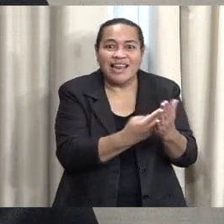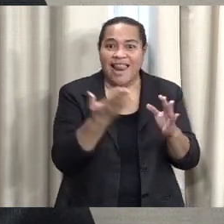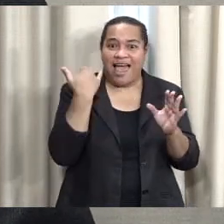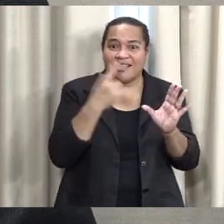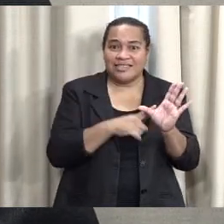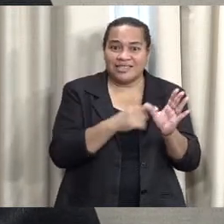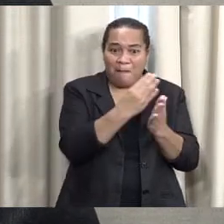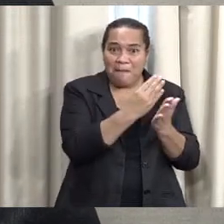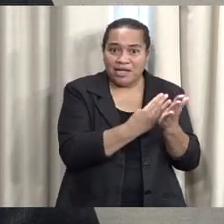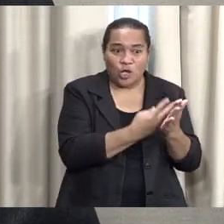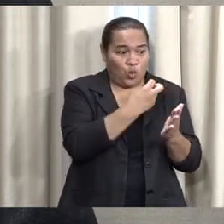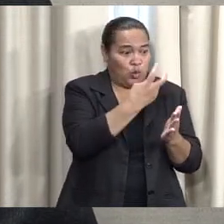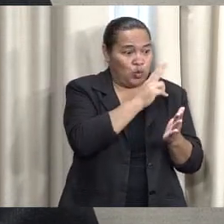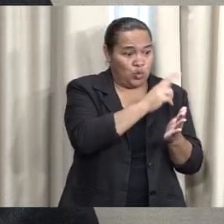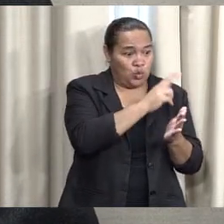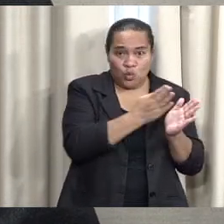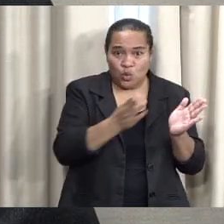And we have identified